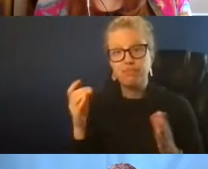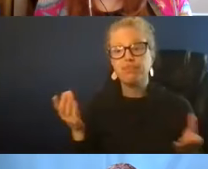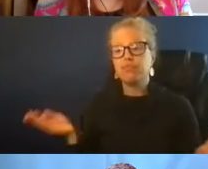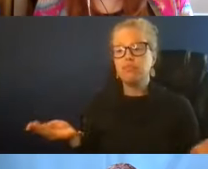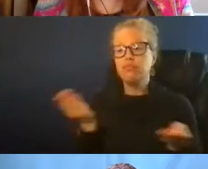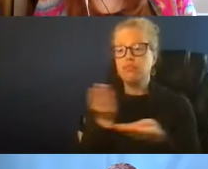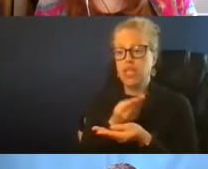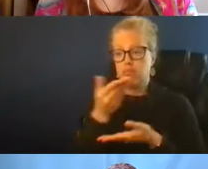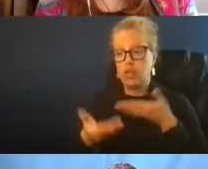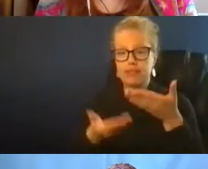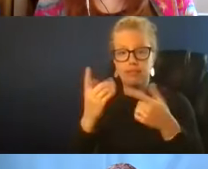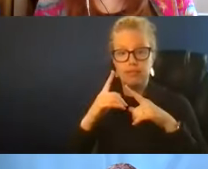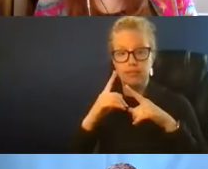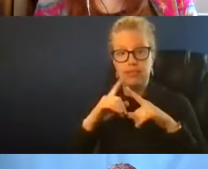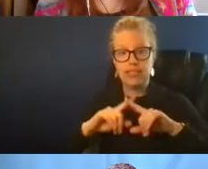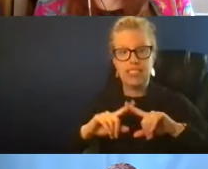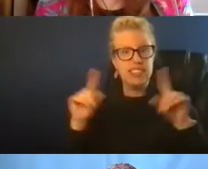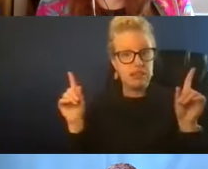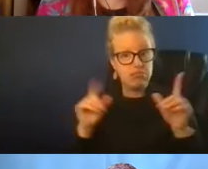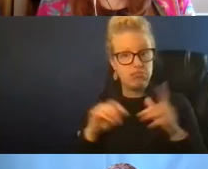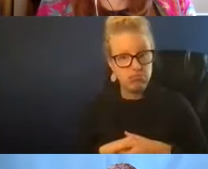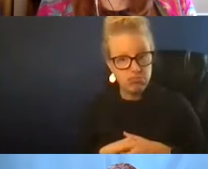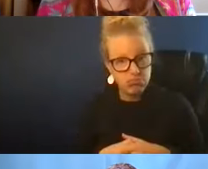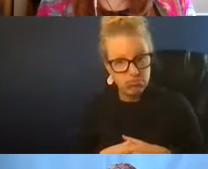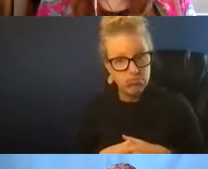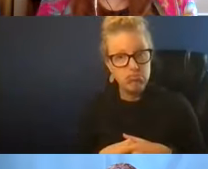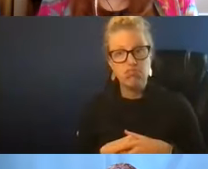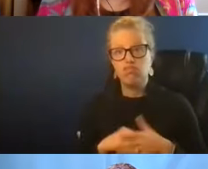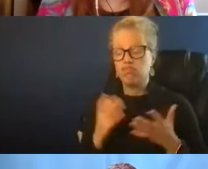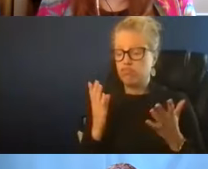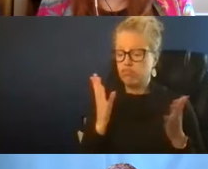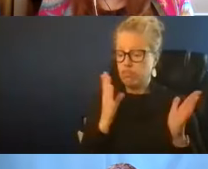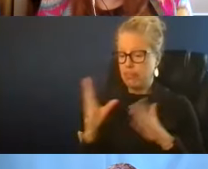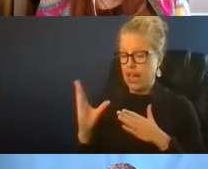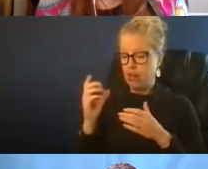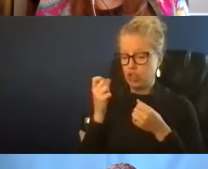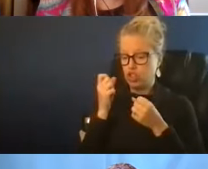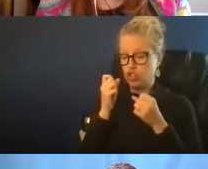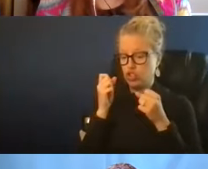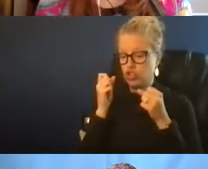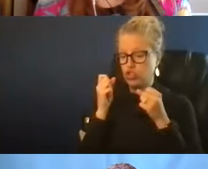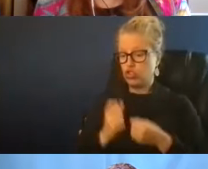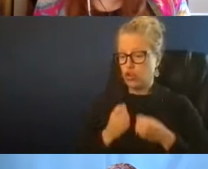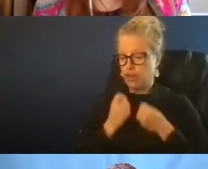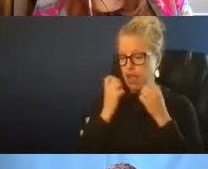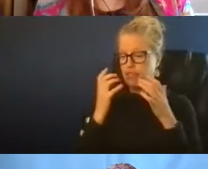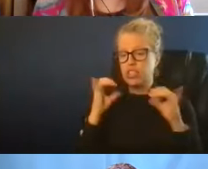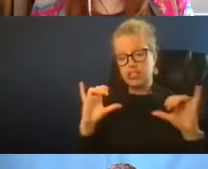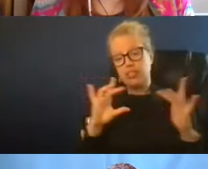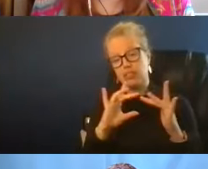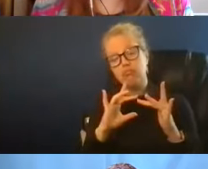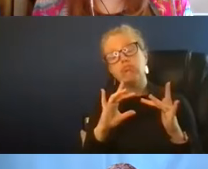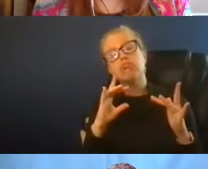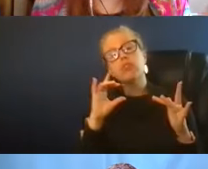process instead. When we're planning with survivors in contact, we also need to address